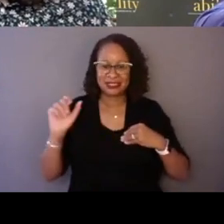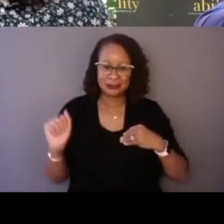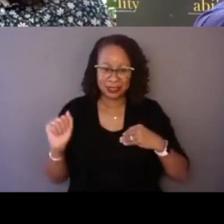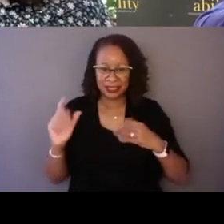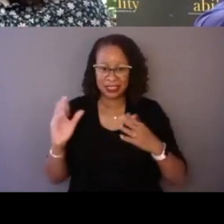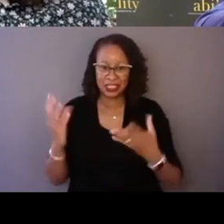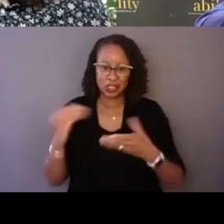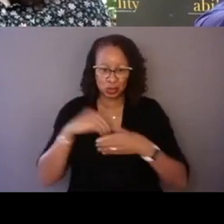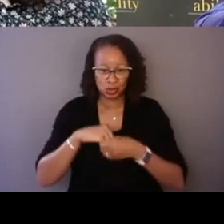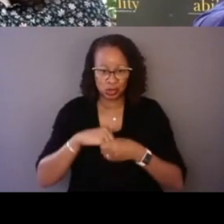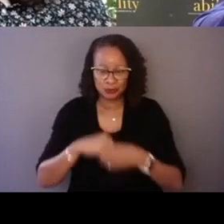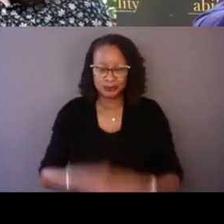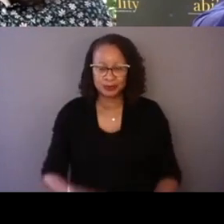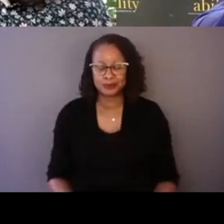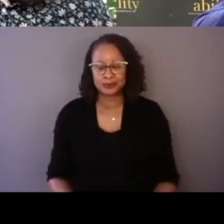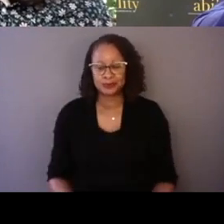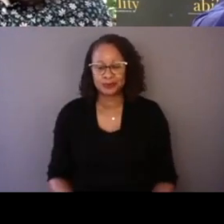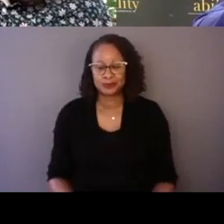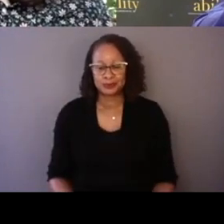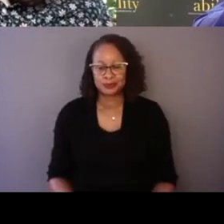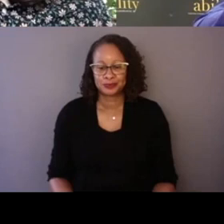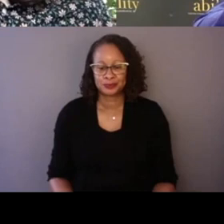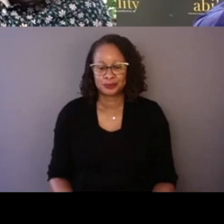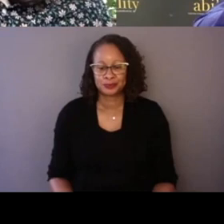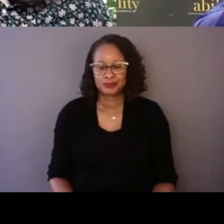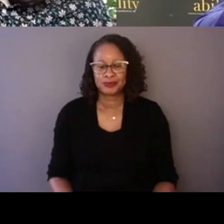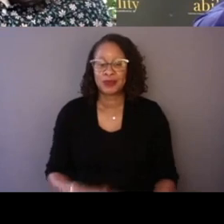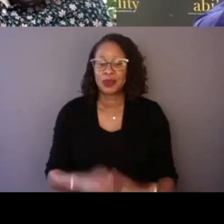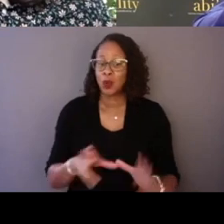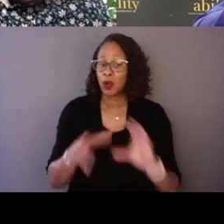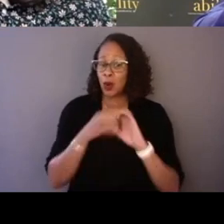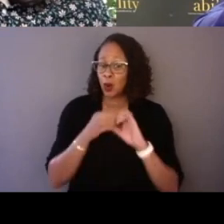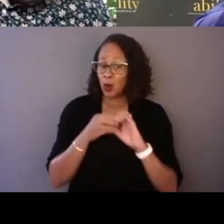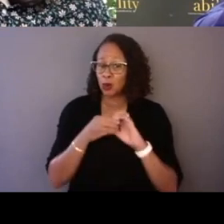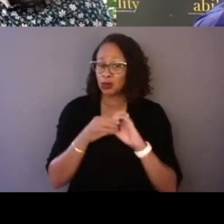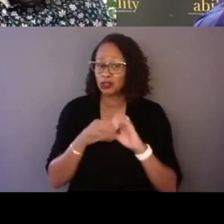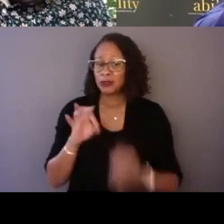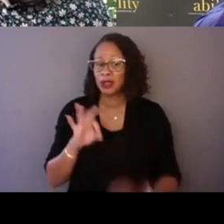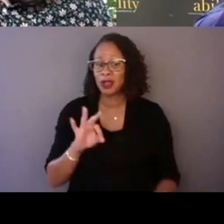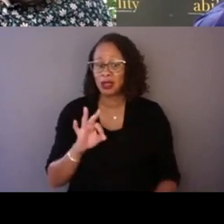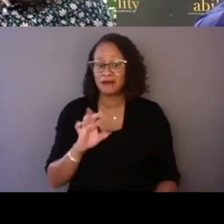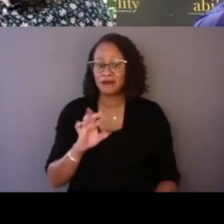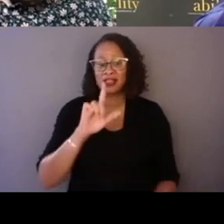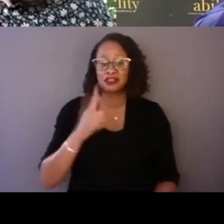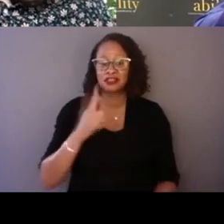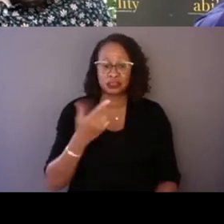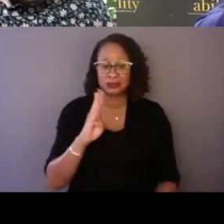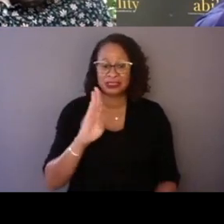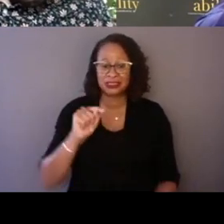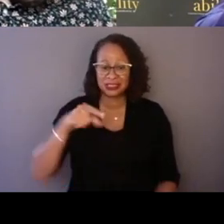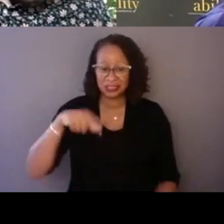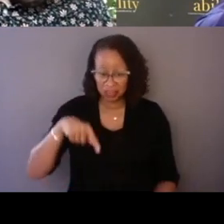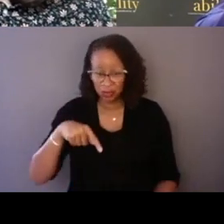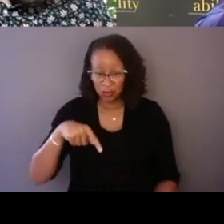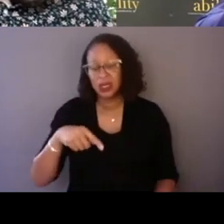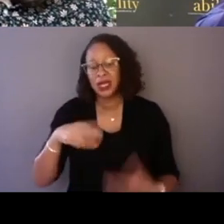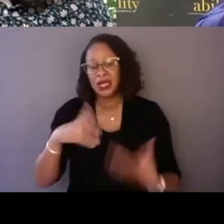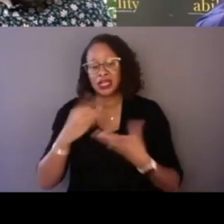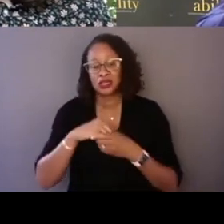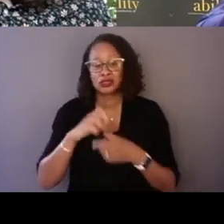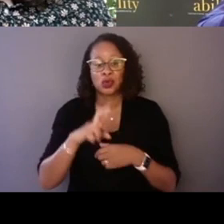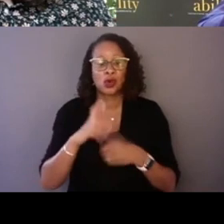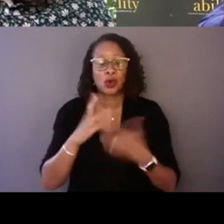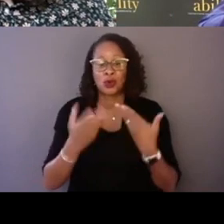inclusion, or ownership of LGBT inclusion, or whatever the